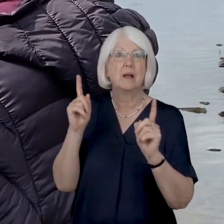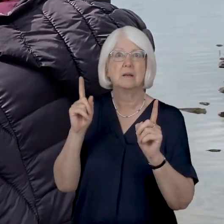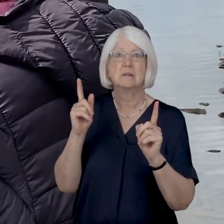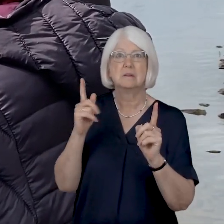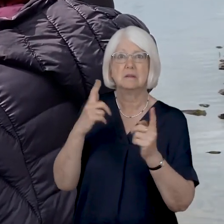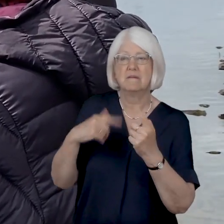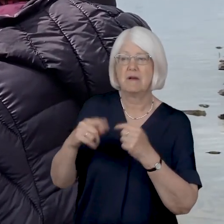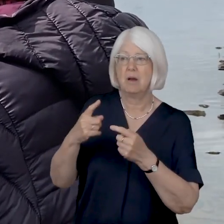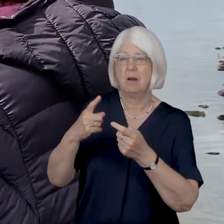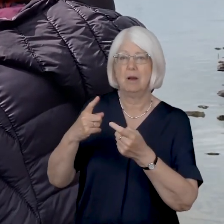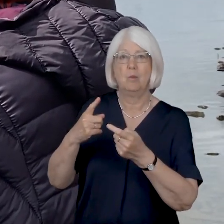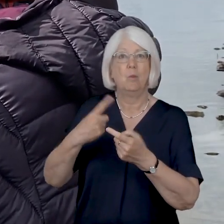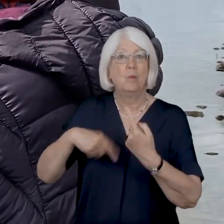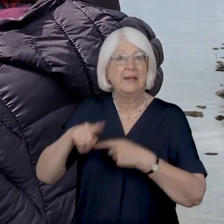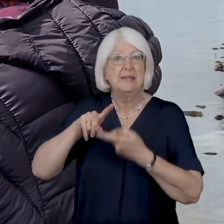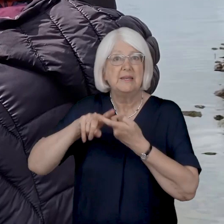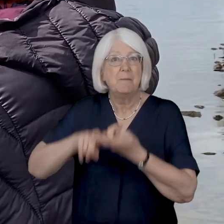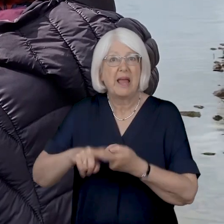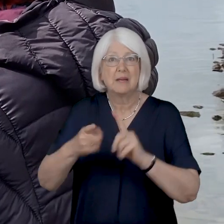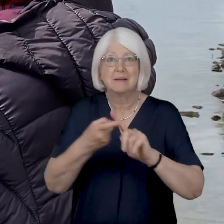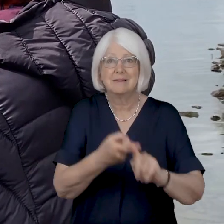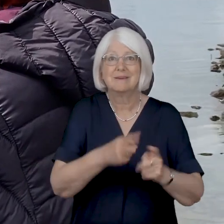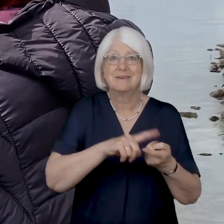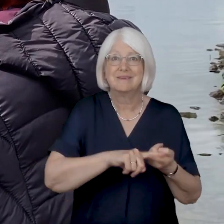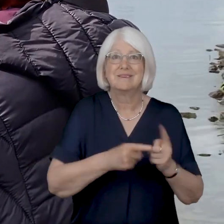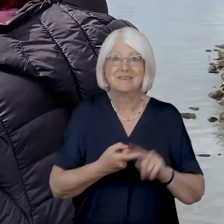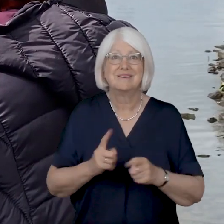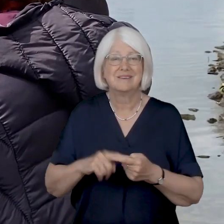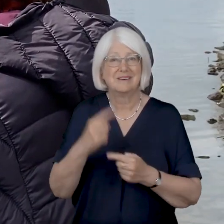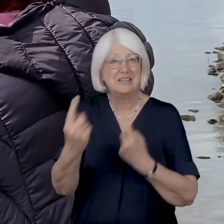of our interdependence.